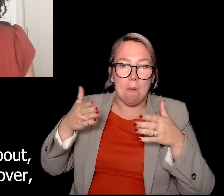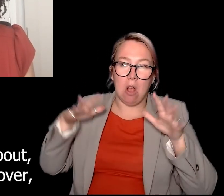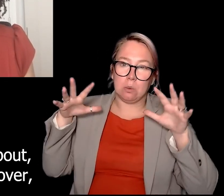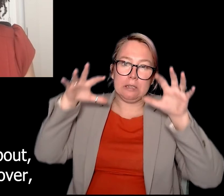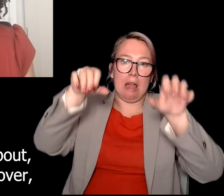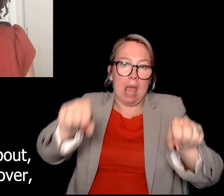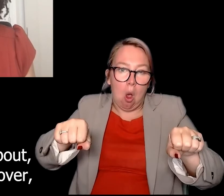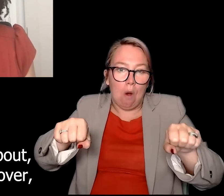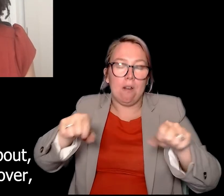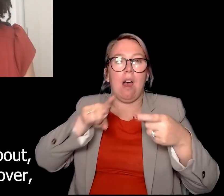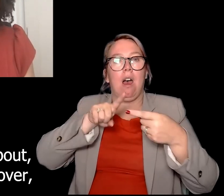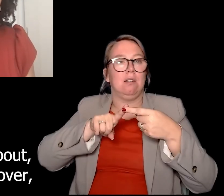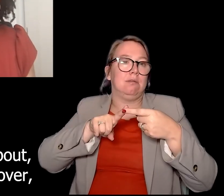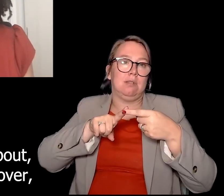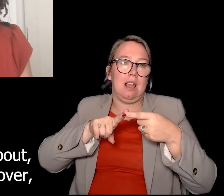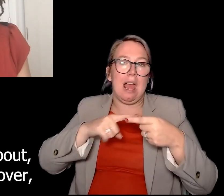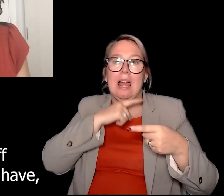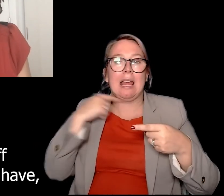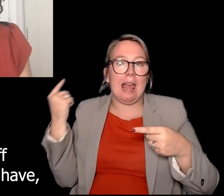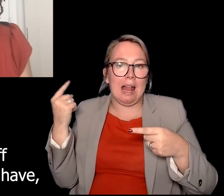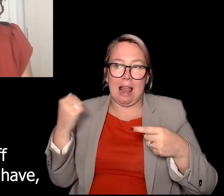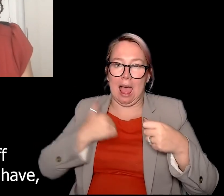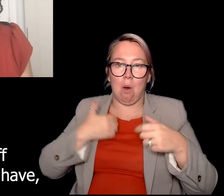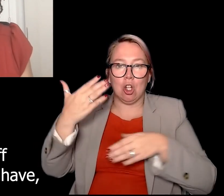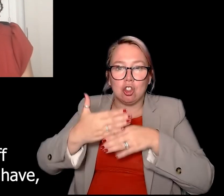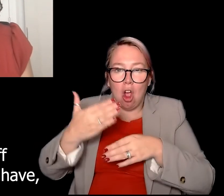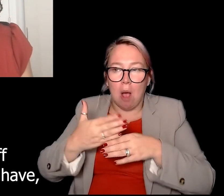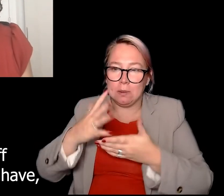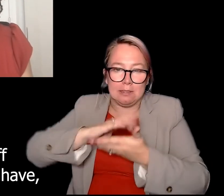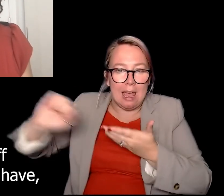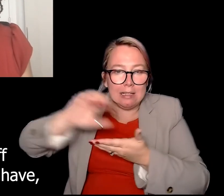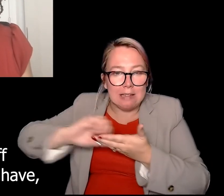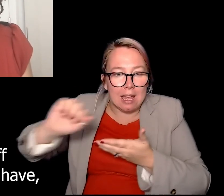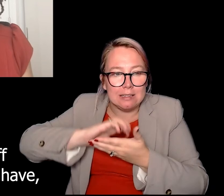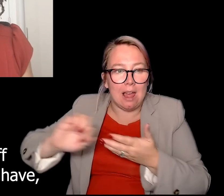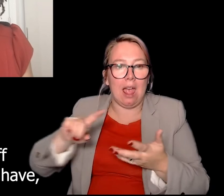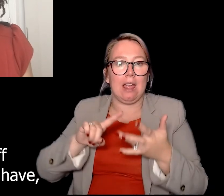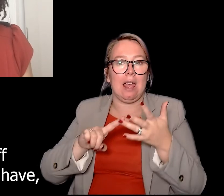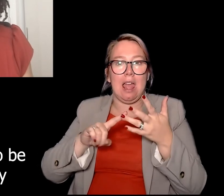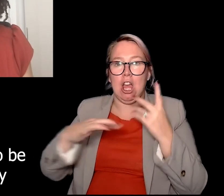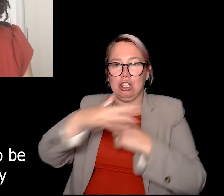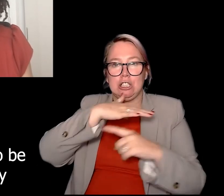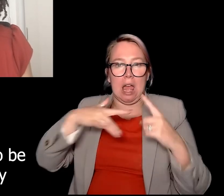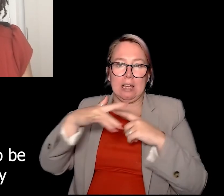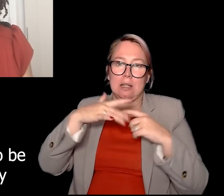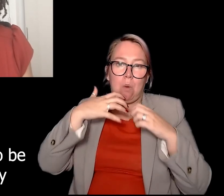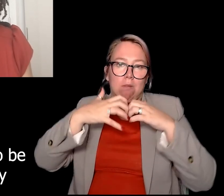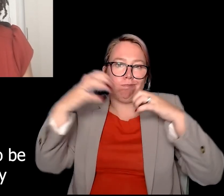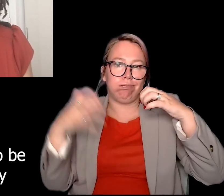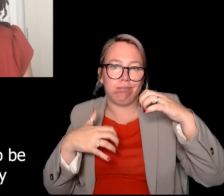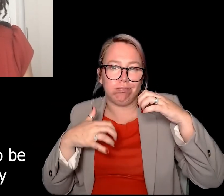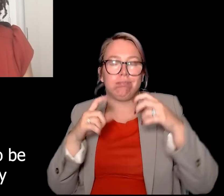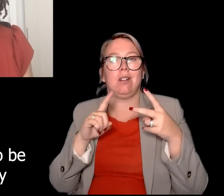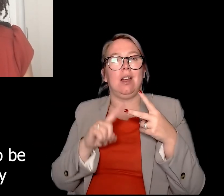really dystopian things about, robots are gonna take over. They're going to, kill off all of the jobs that people have. They're gonna